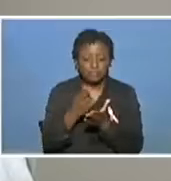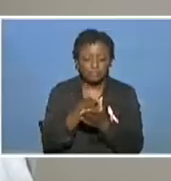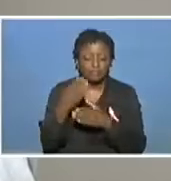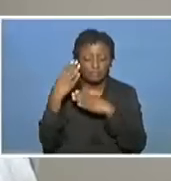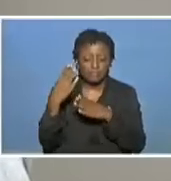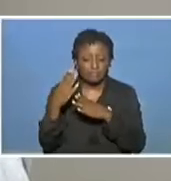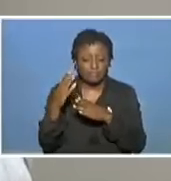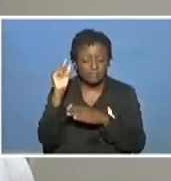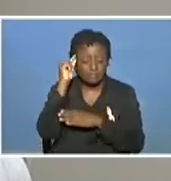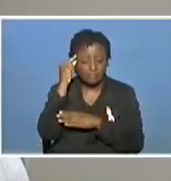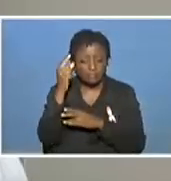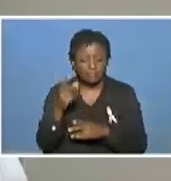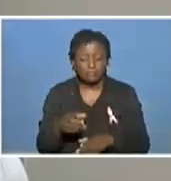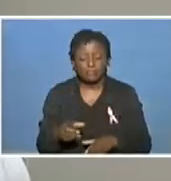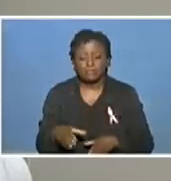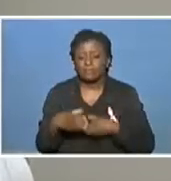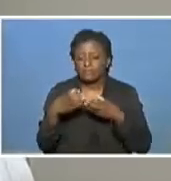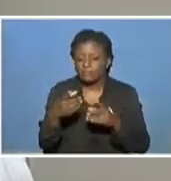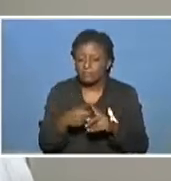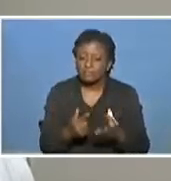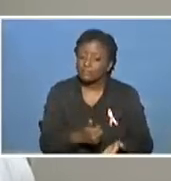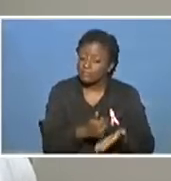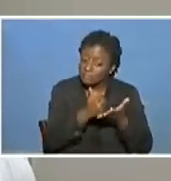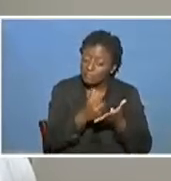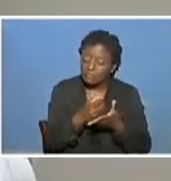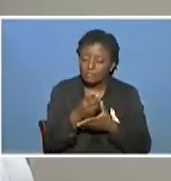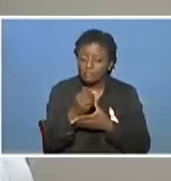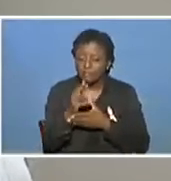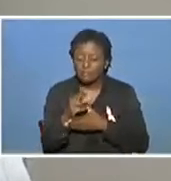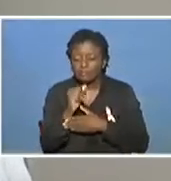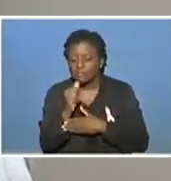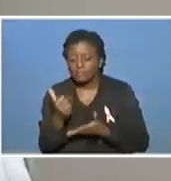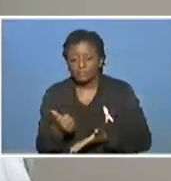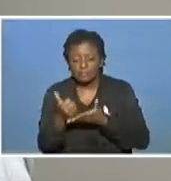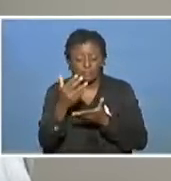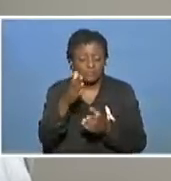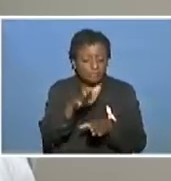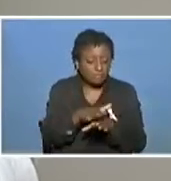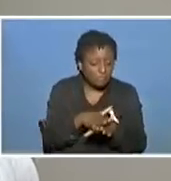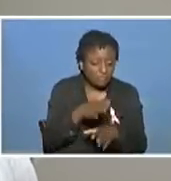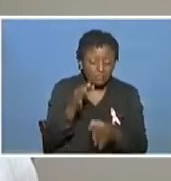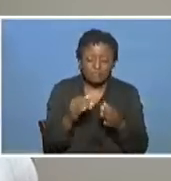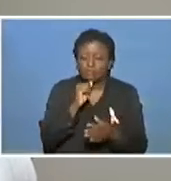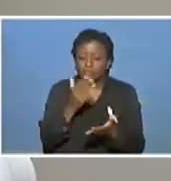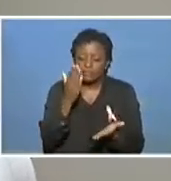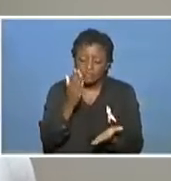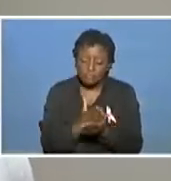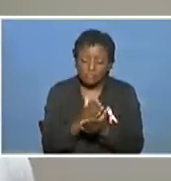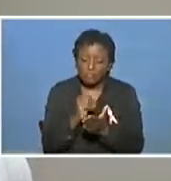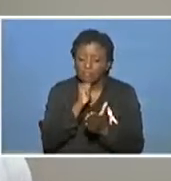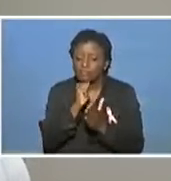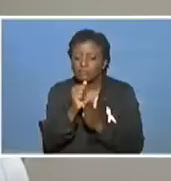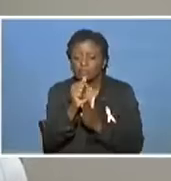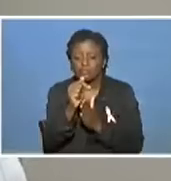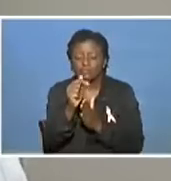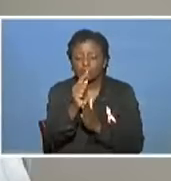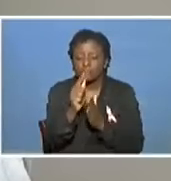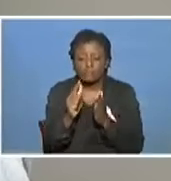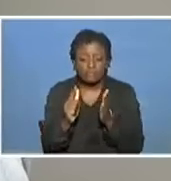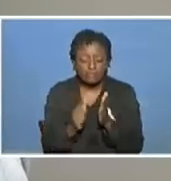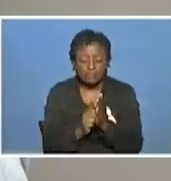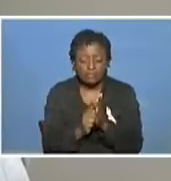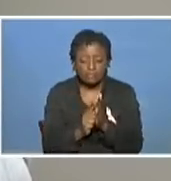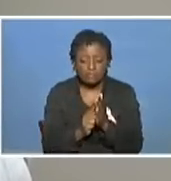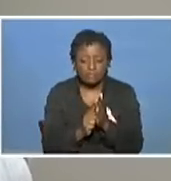assist or not in helping to slow, if not stop, the lawless tide there continues to be questioned